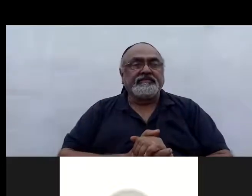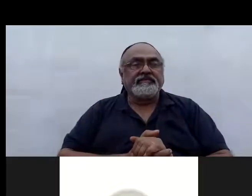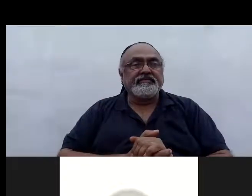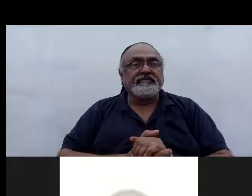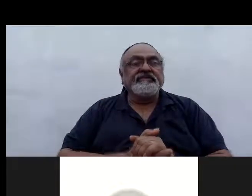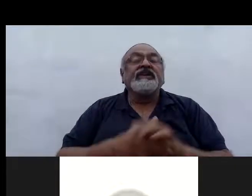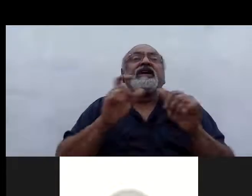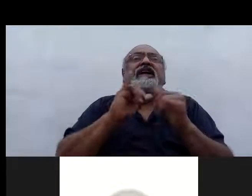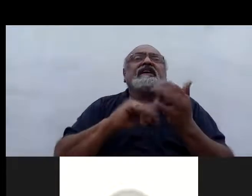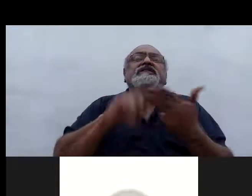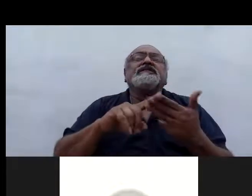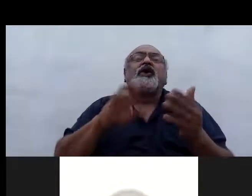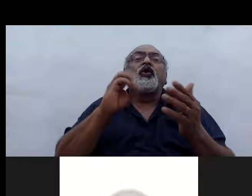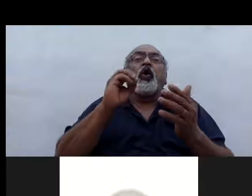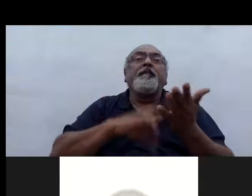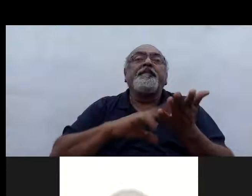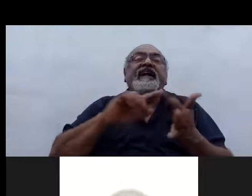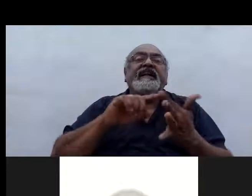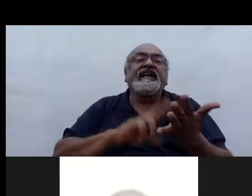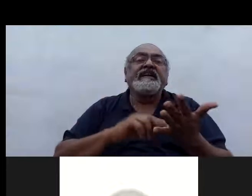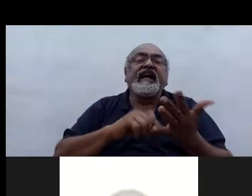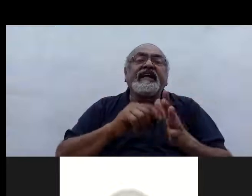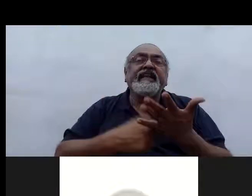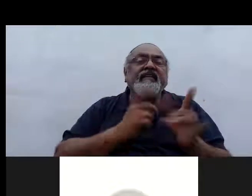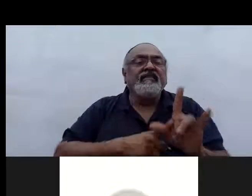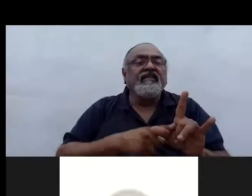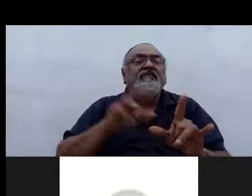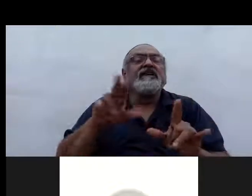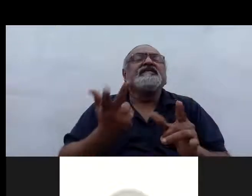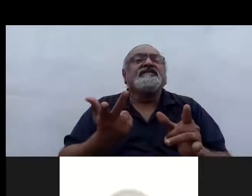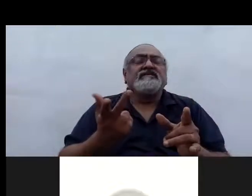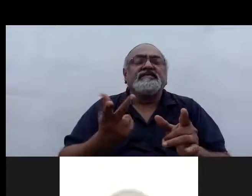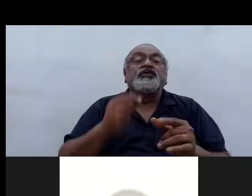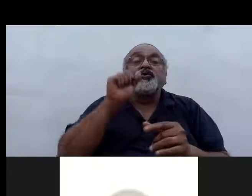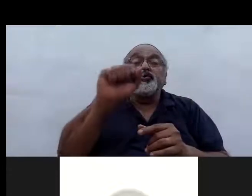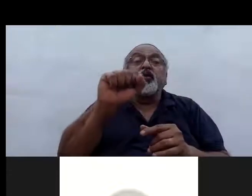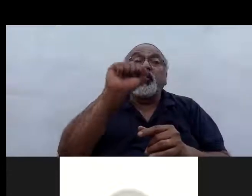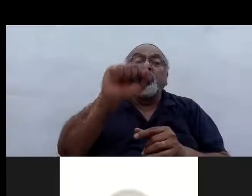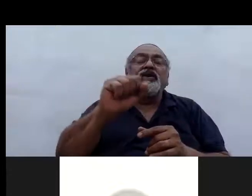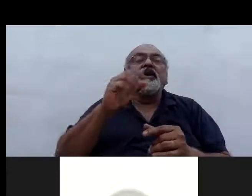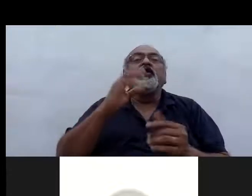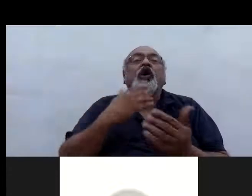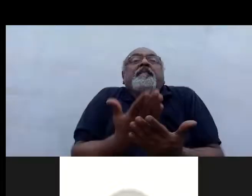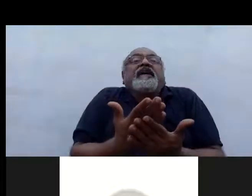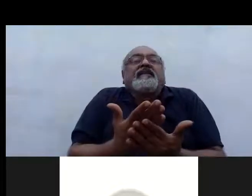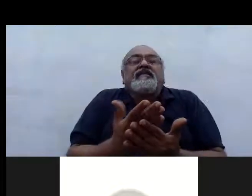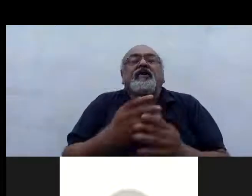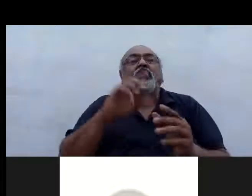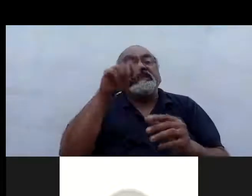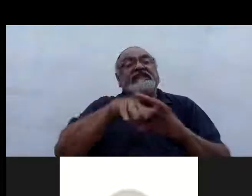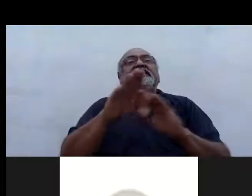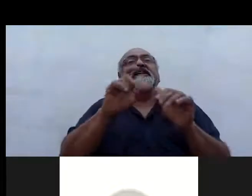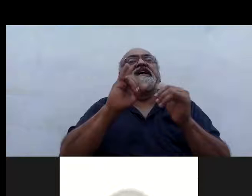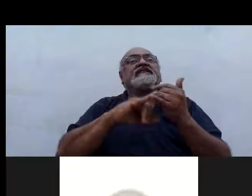Case commentary, as the name itself says, you are giving your opinion, your comment on a case that